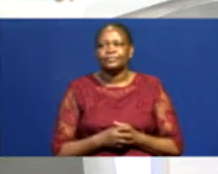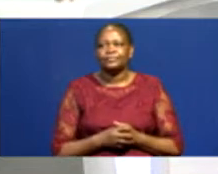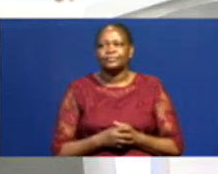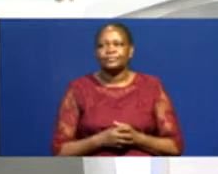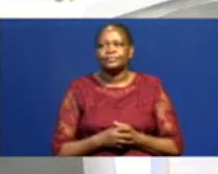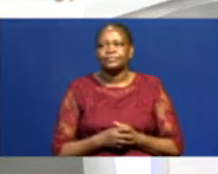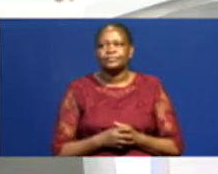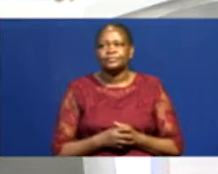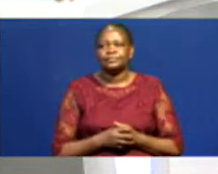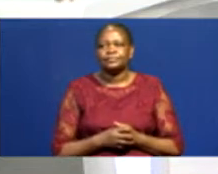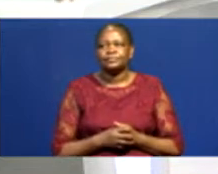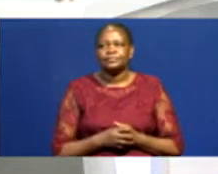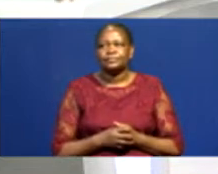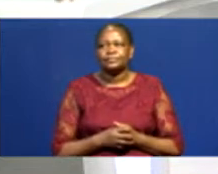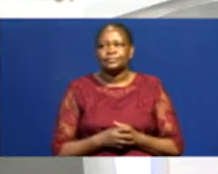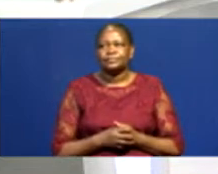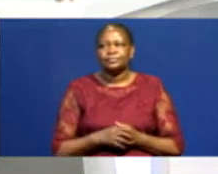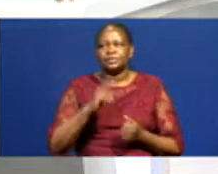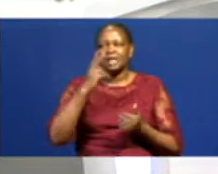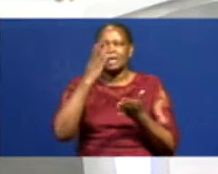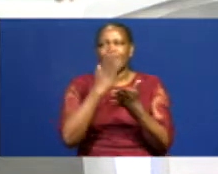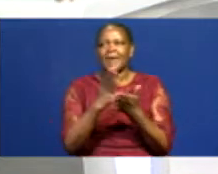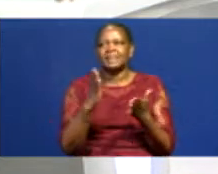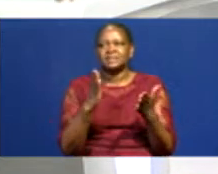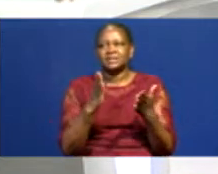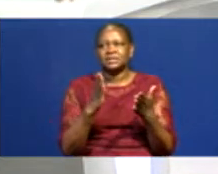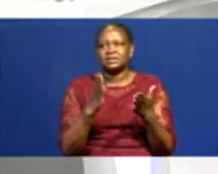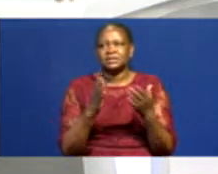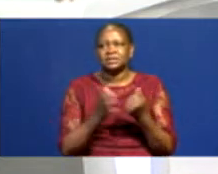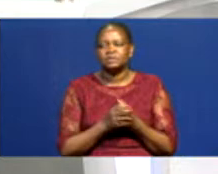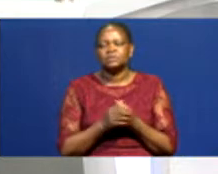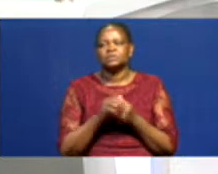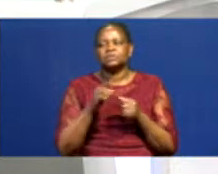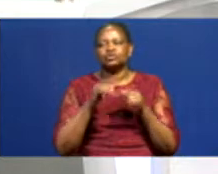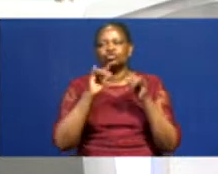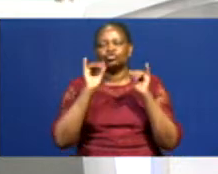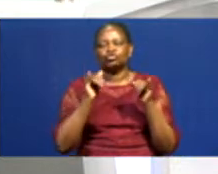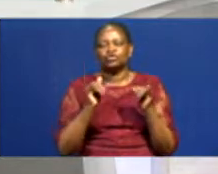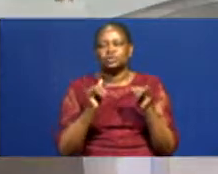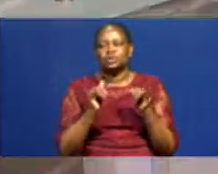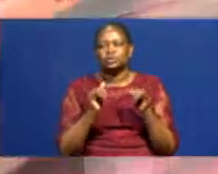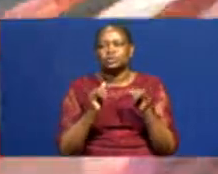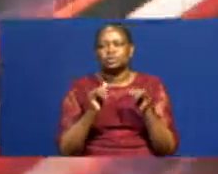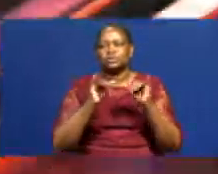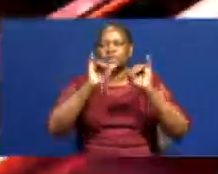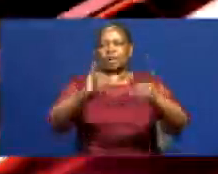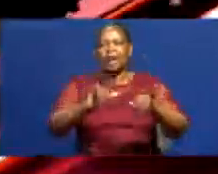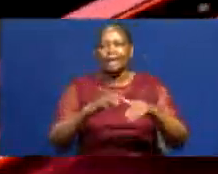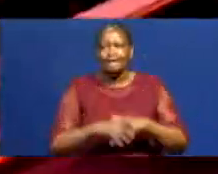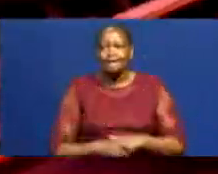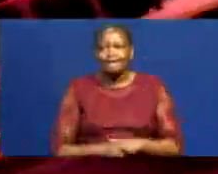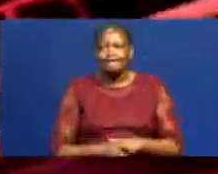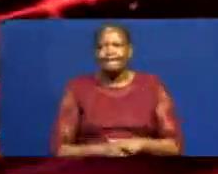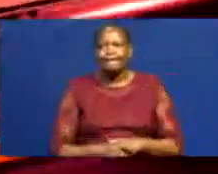we deep dive into the second part of Monday's coverage. Stay with us.